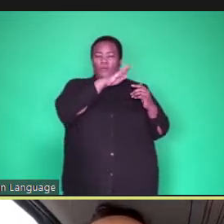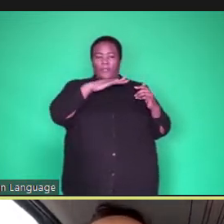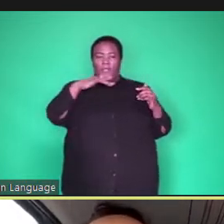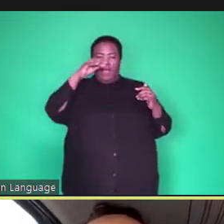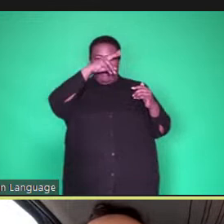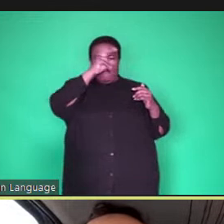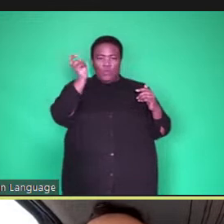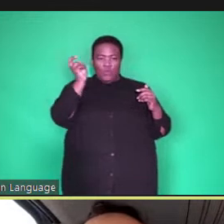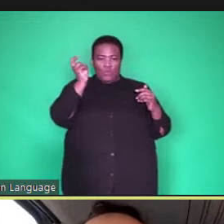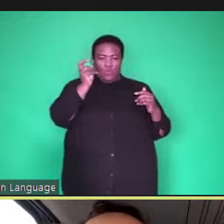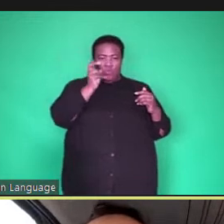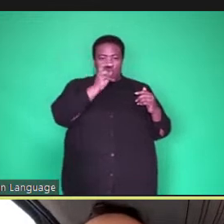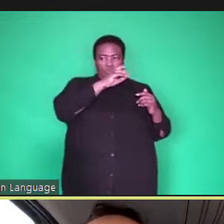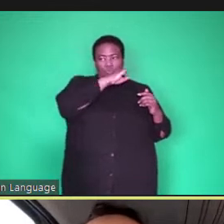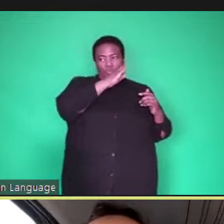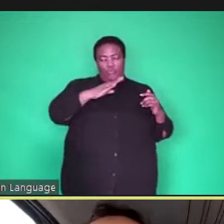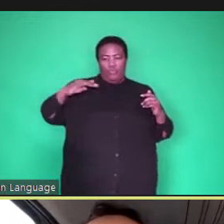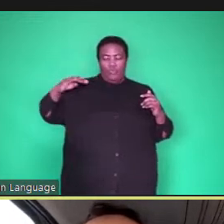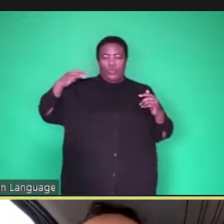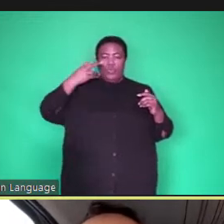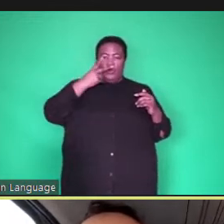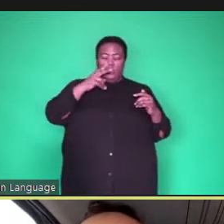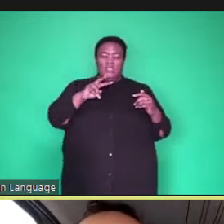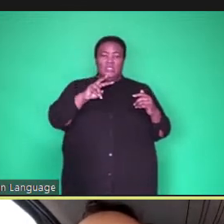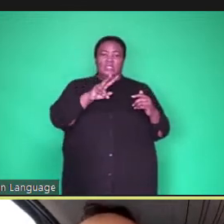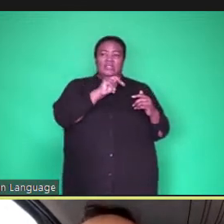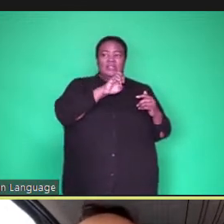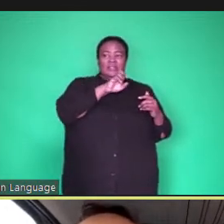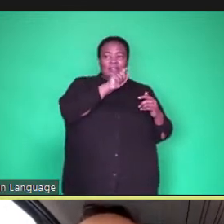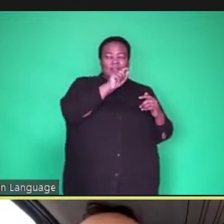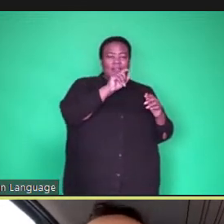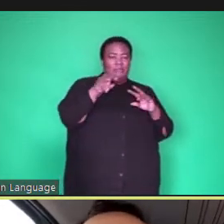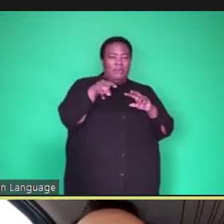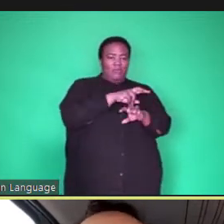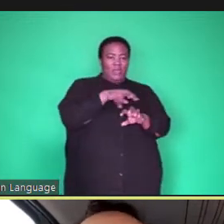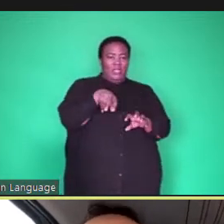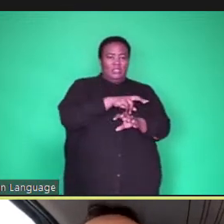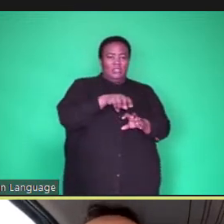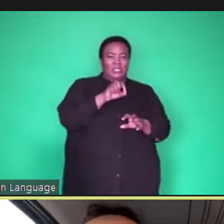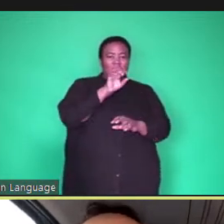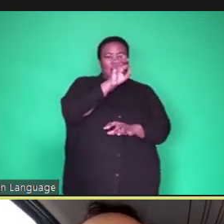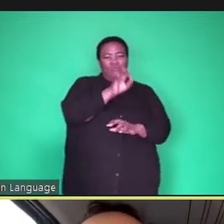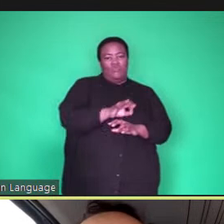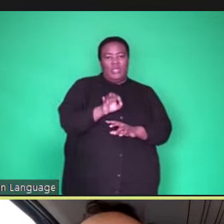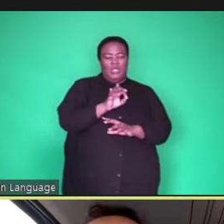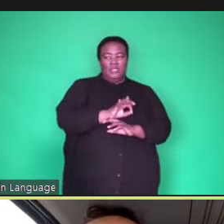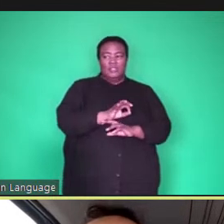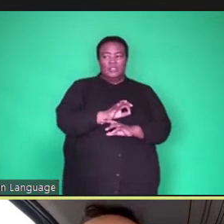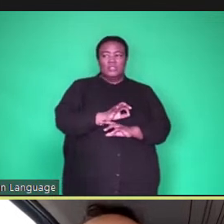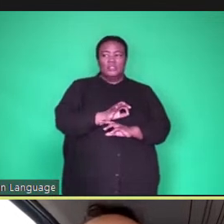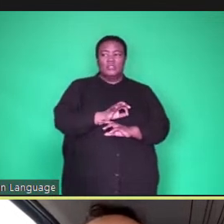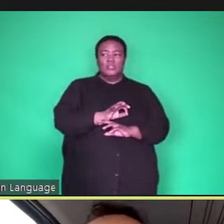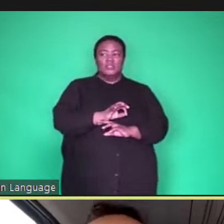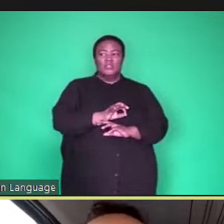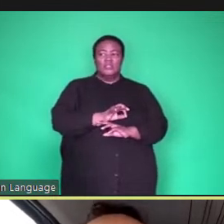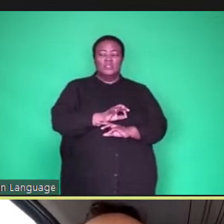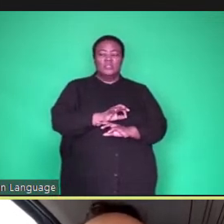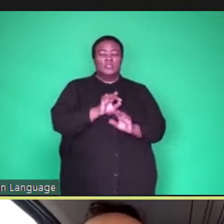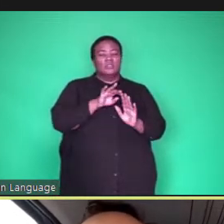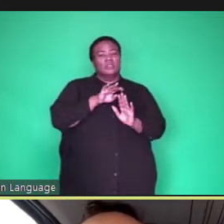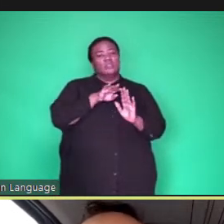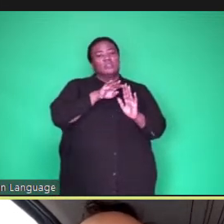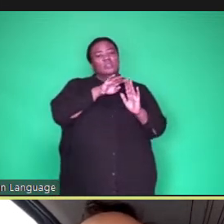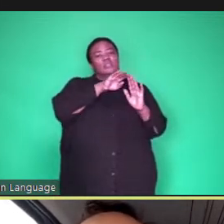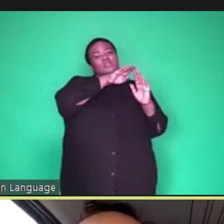that the net migration rate to the benefit of urban areas is declining